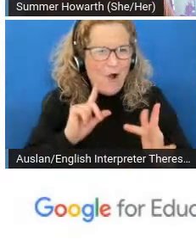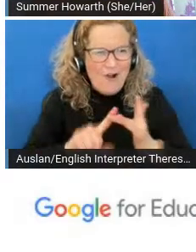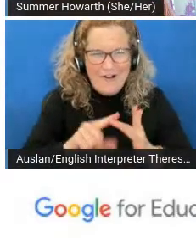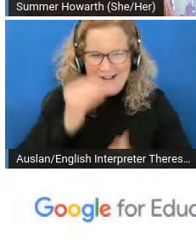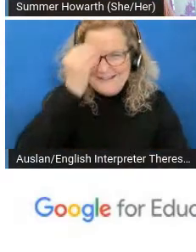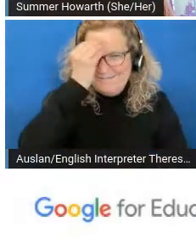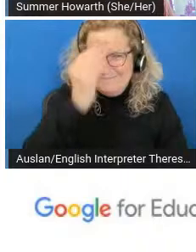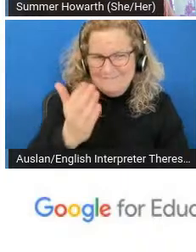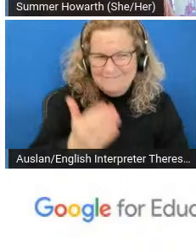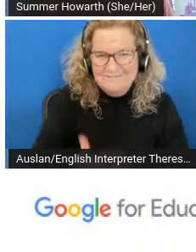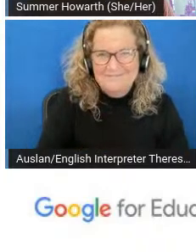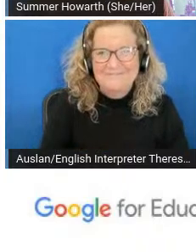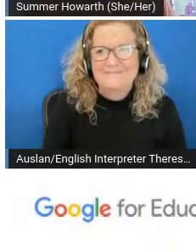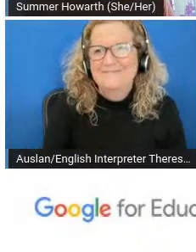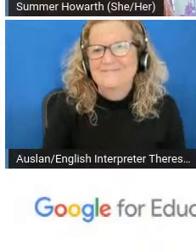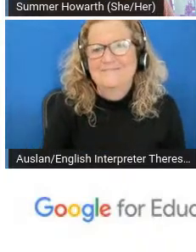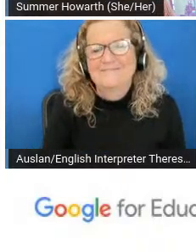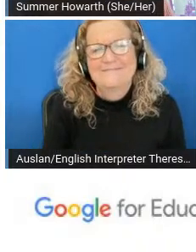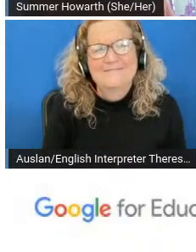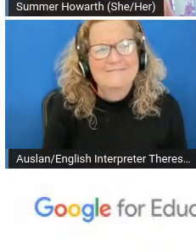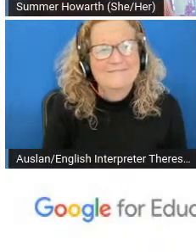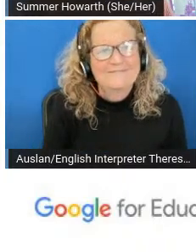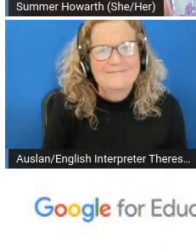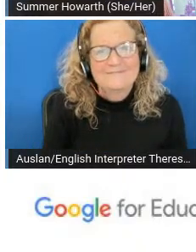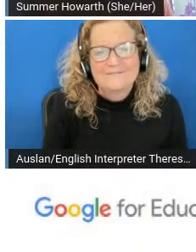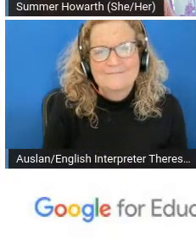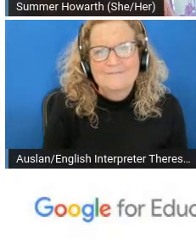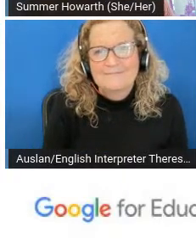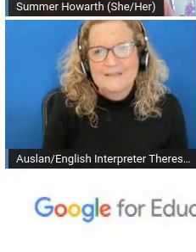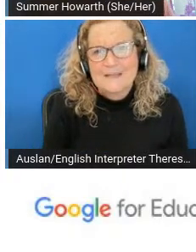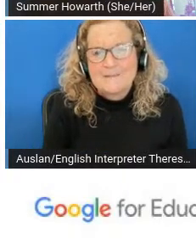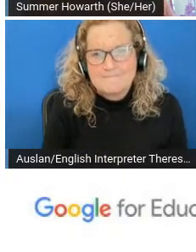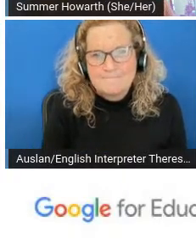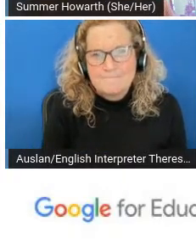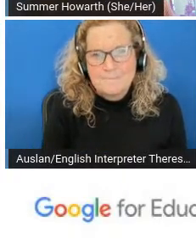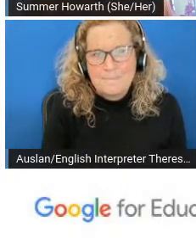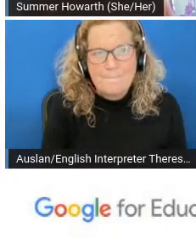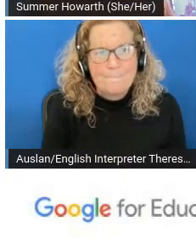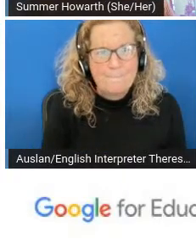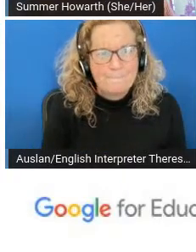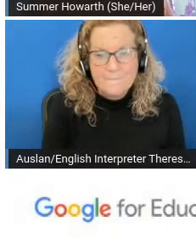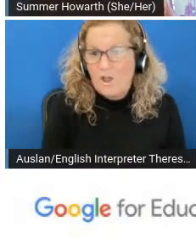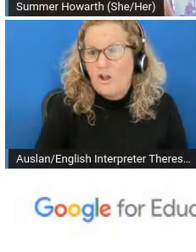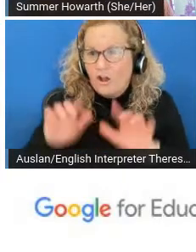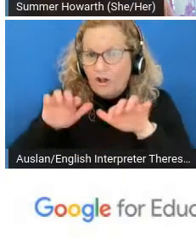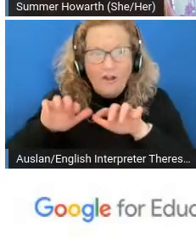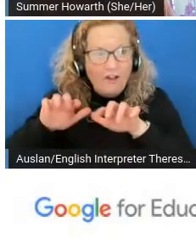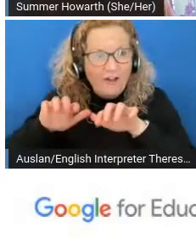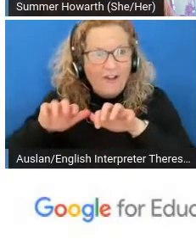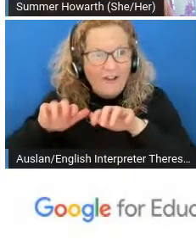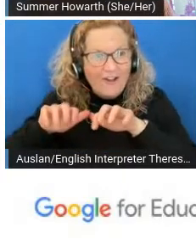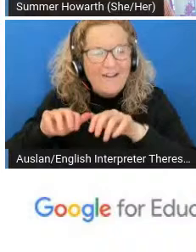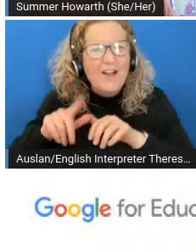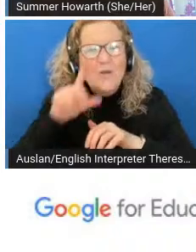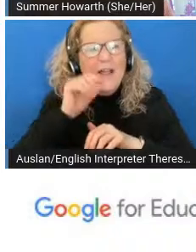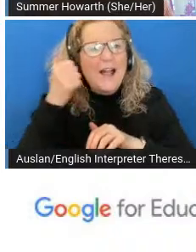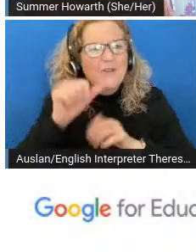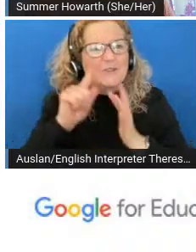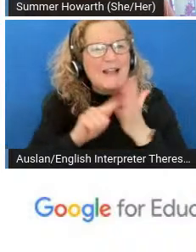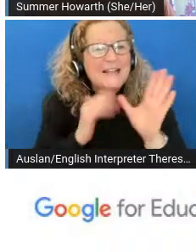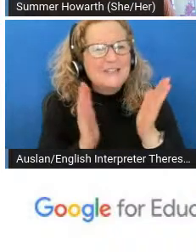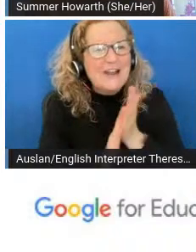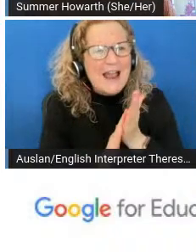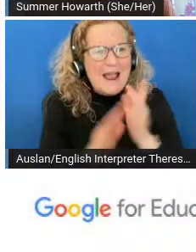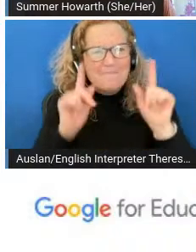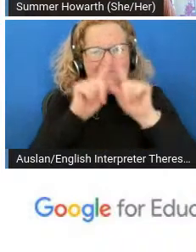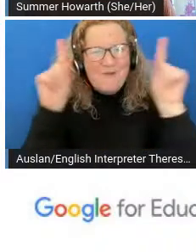always do this, look at these coming through. Yeah. Is just do it on a Jamboard. Like, we've used Jamboard